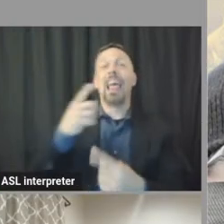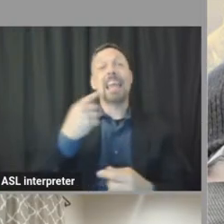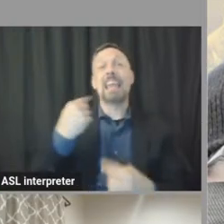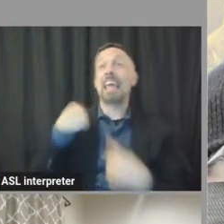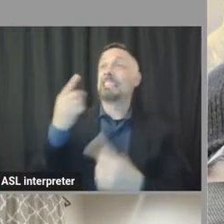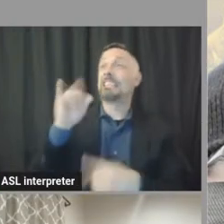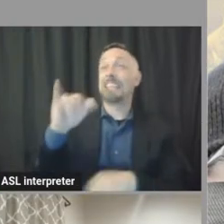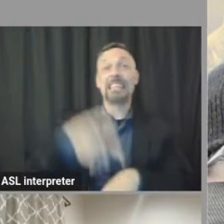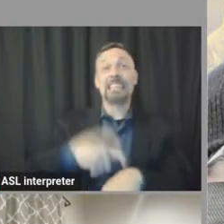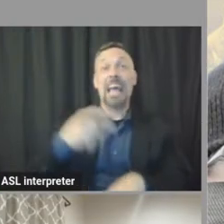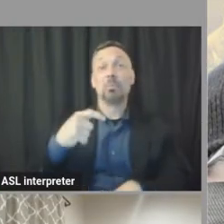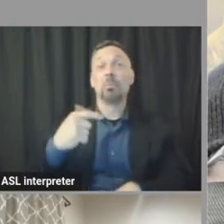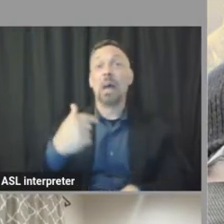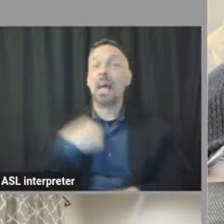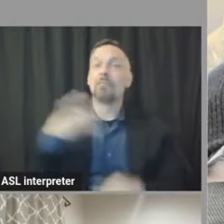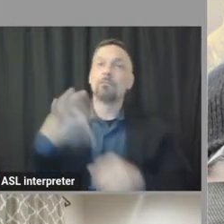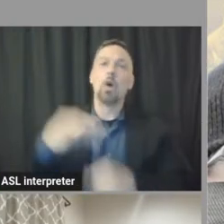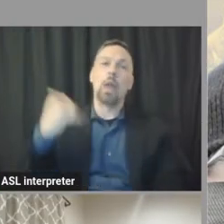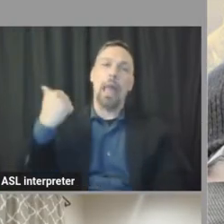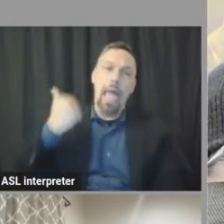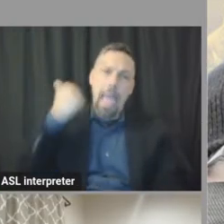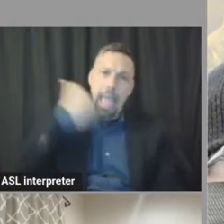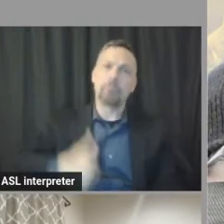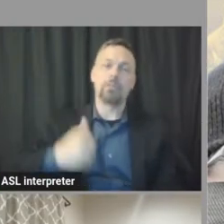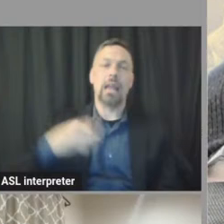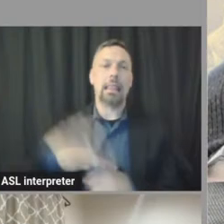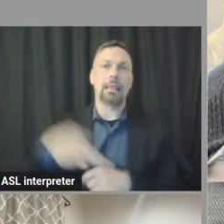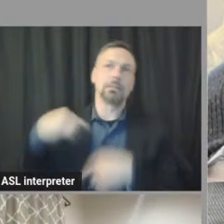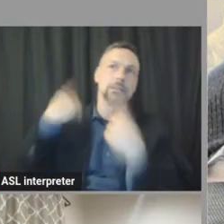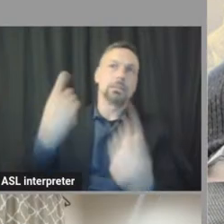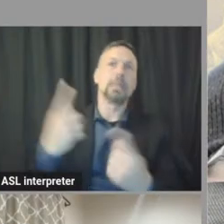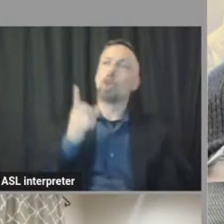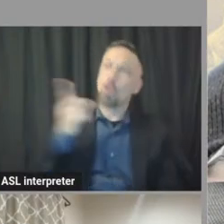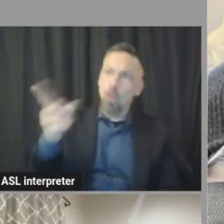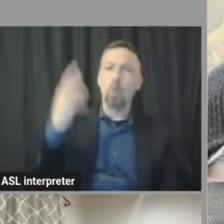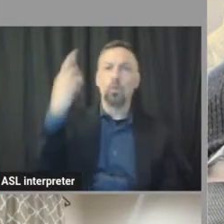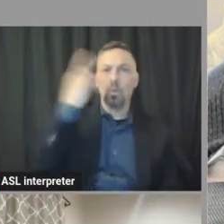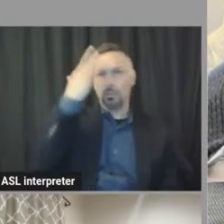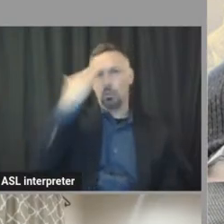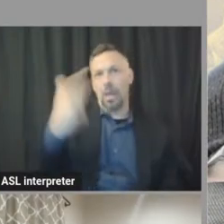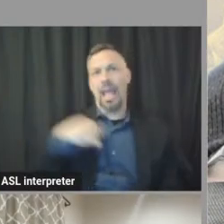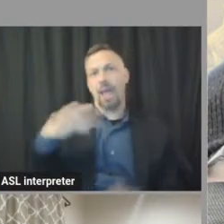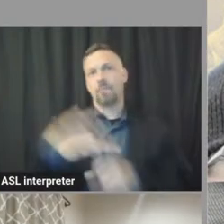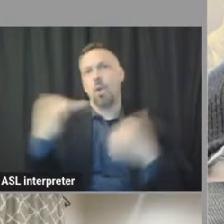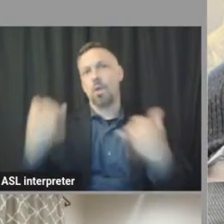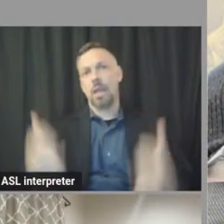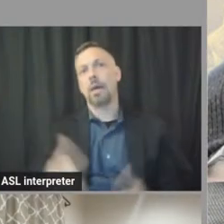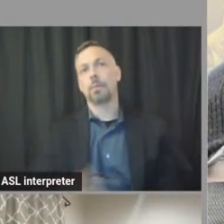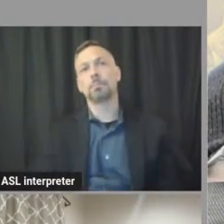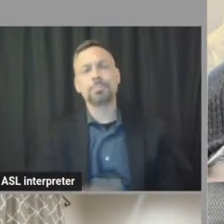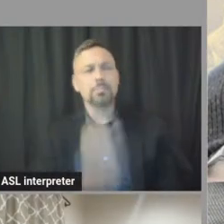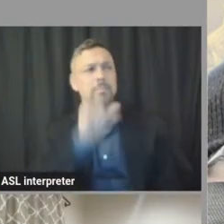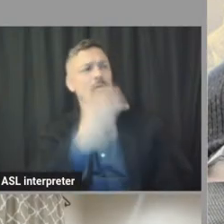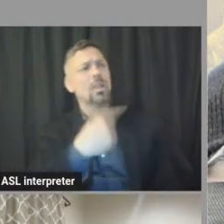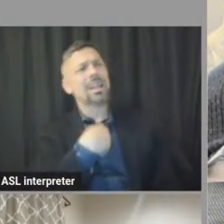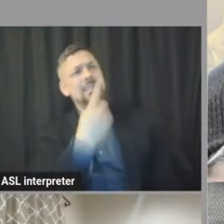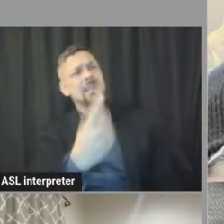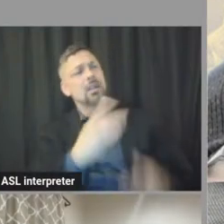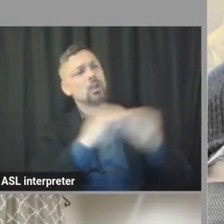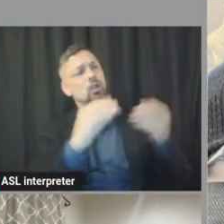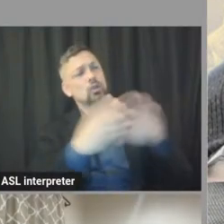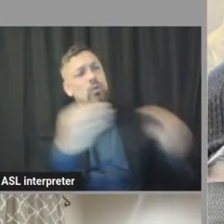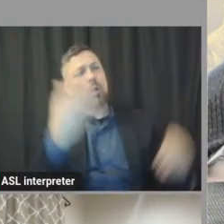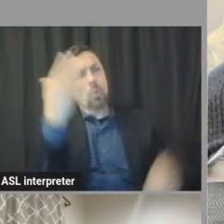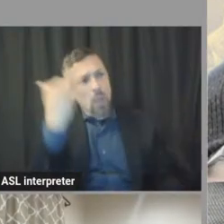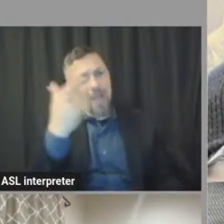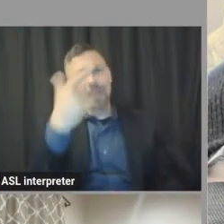we voted, I vote in every single election since then. And you're the reason why I vote now. And so I just tell that story because it really